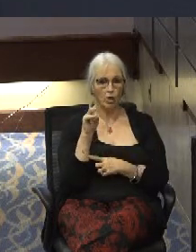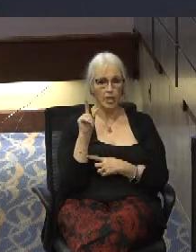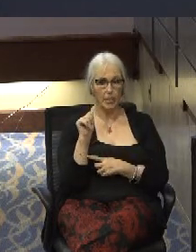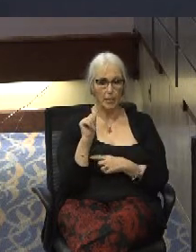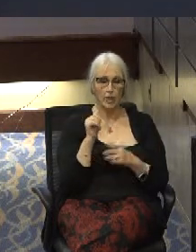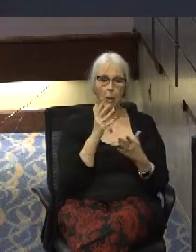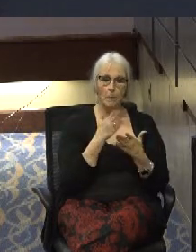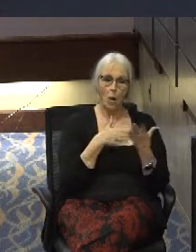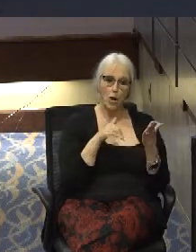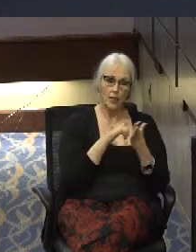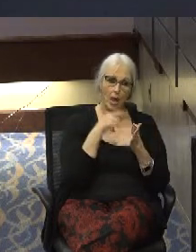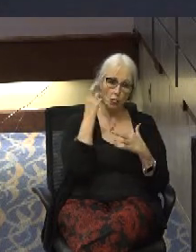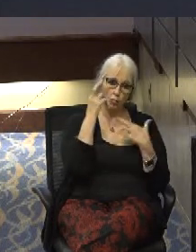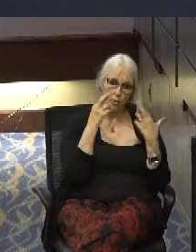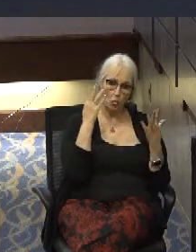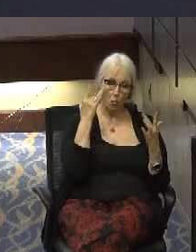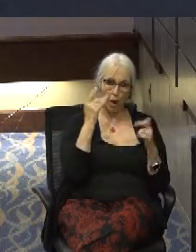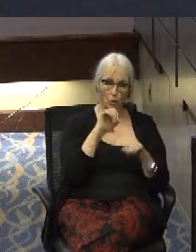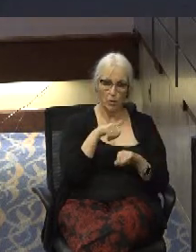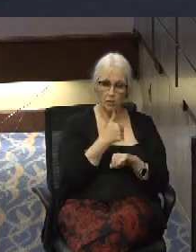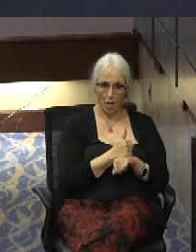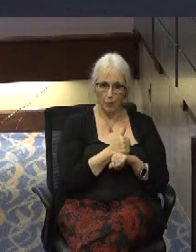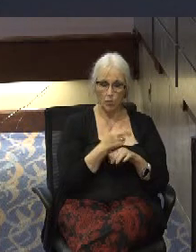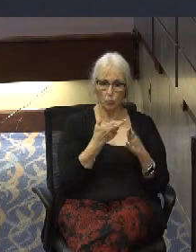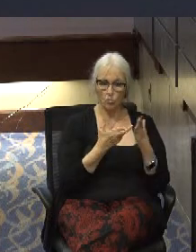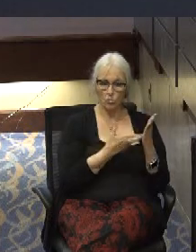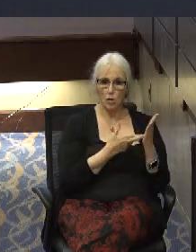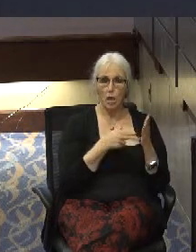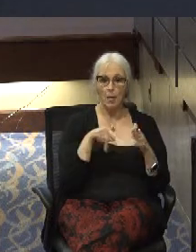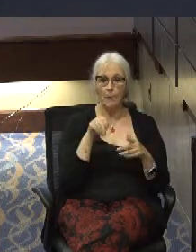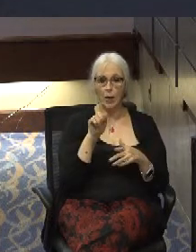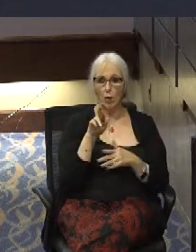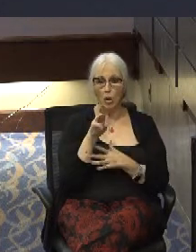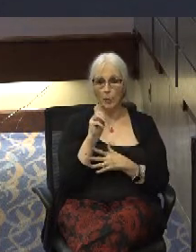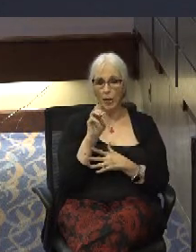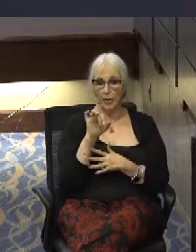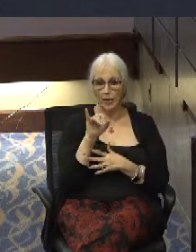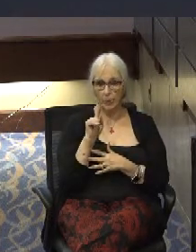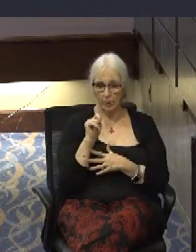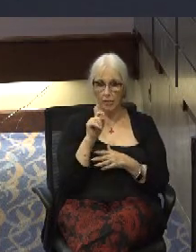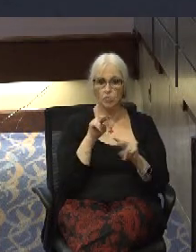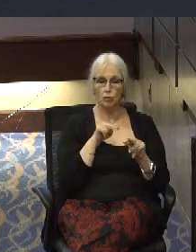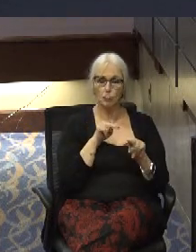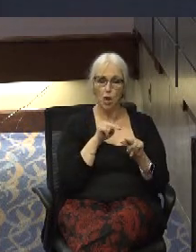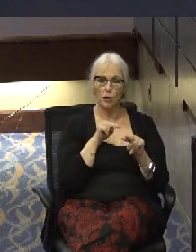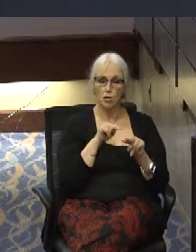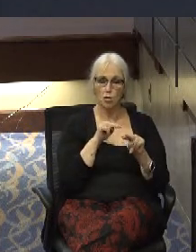of part of the reason that we adopted the ordinance for a permit and fee in the first place was to be able to monitor